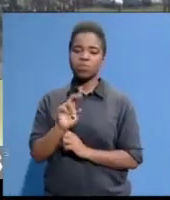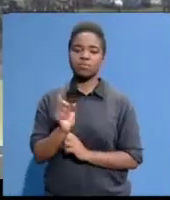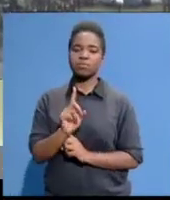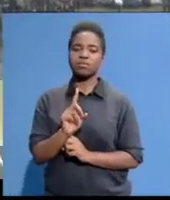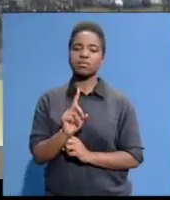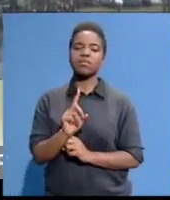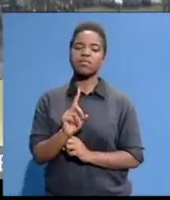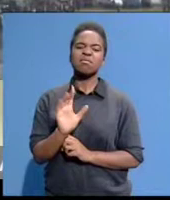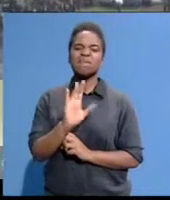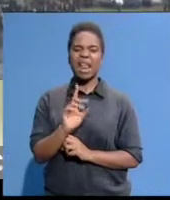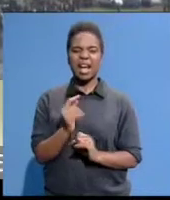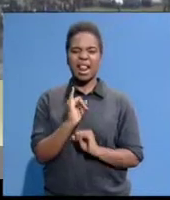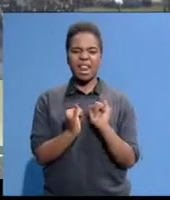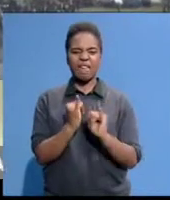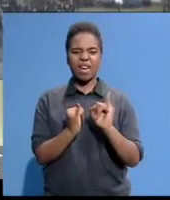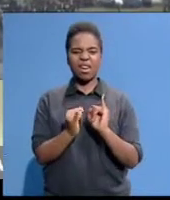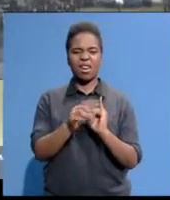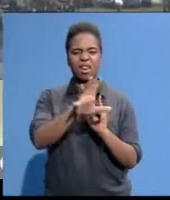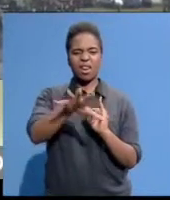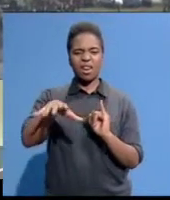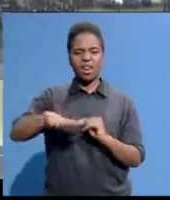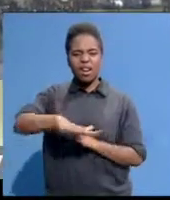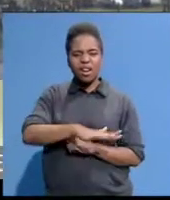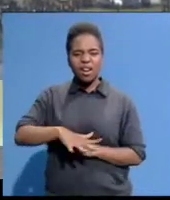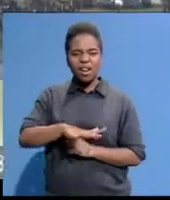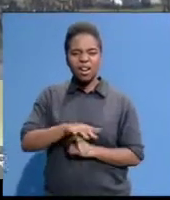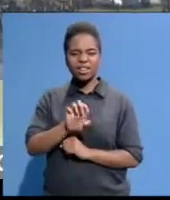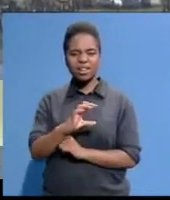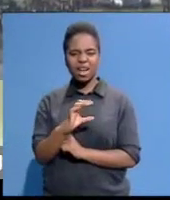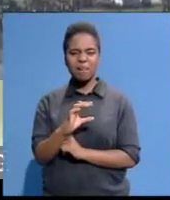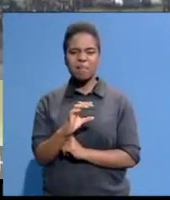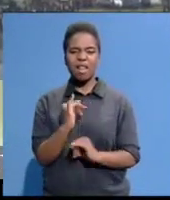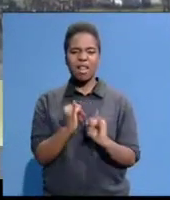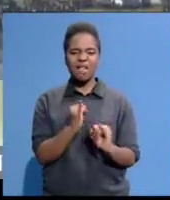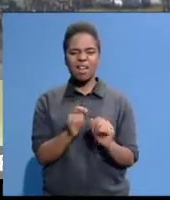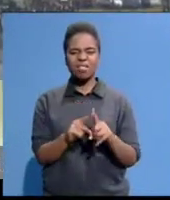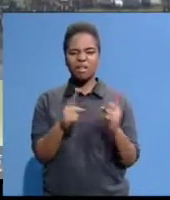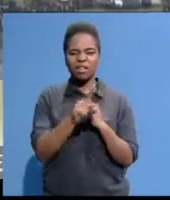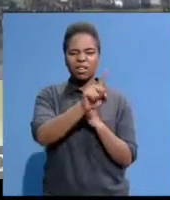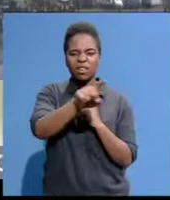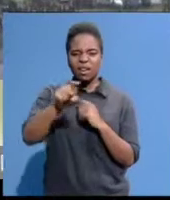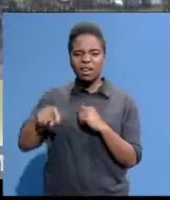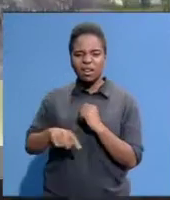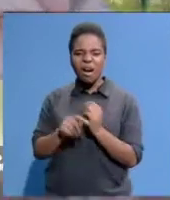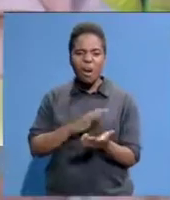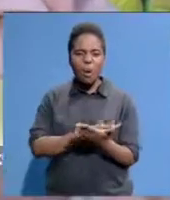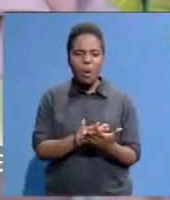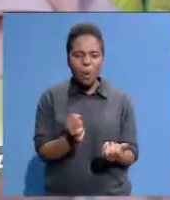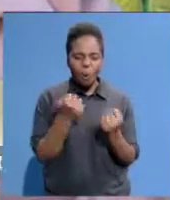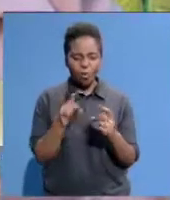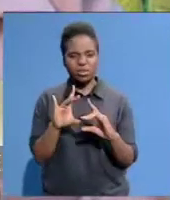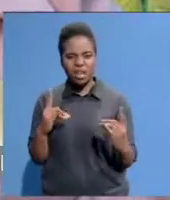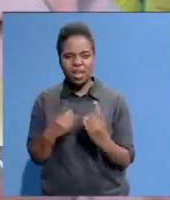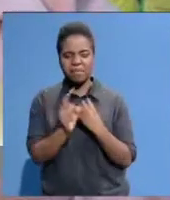about 11 of them just across the Oor Tambo region of the Eastern Cape. They are invited to go there to see all the proceedings that will be taking place